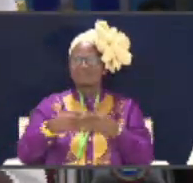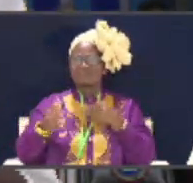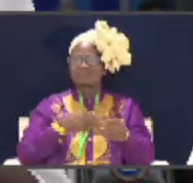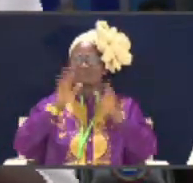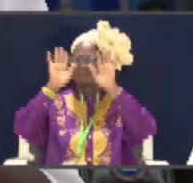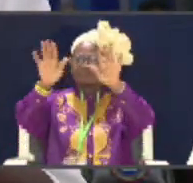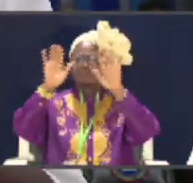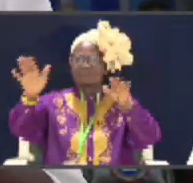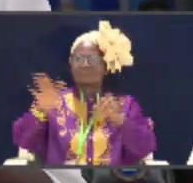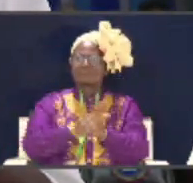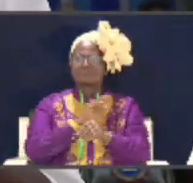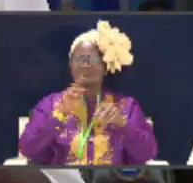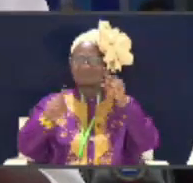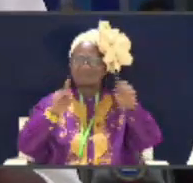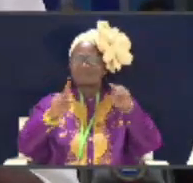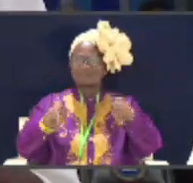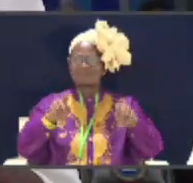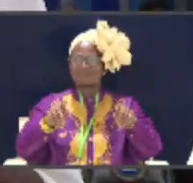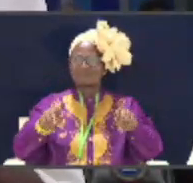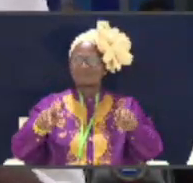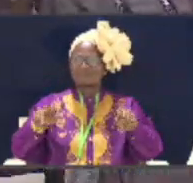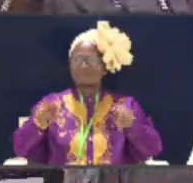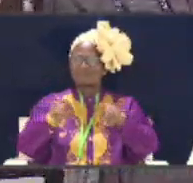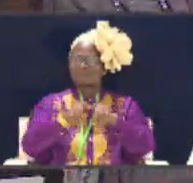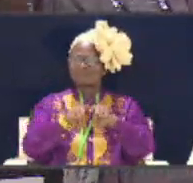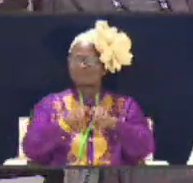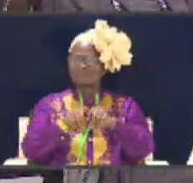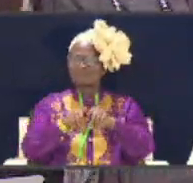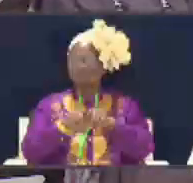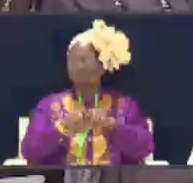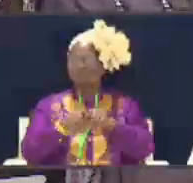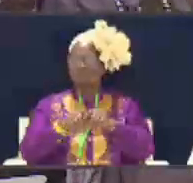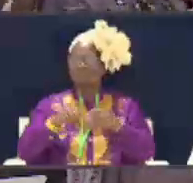people as congregation.